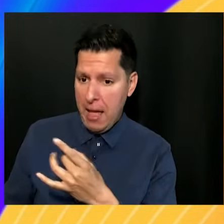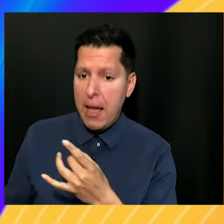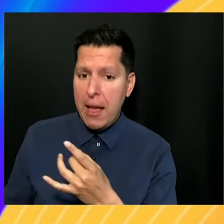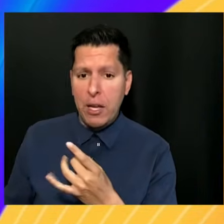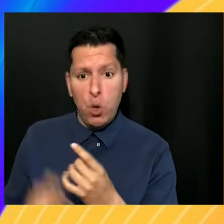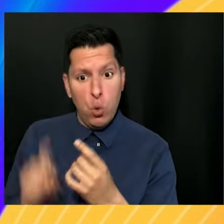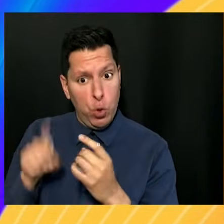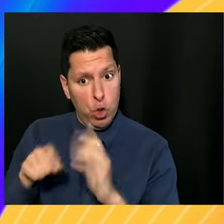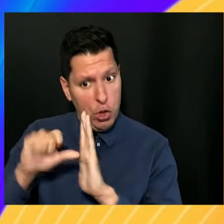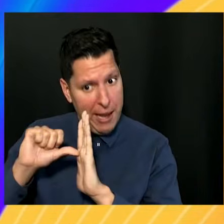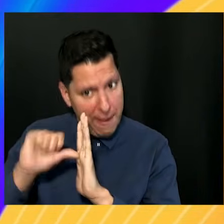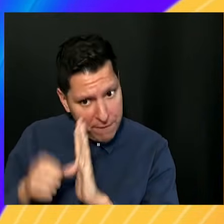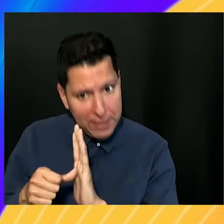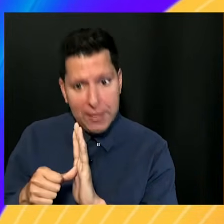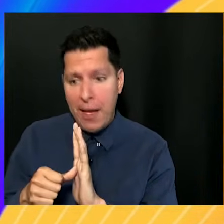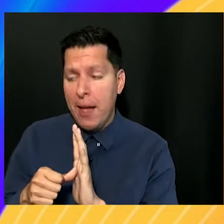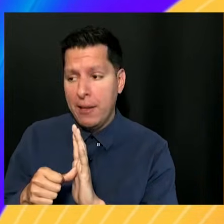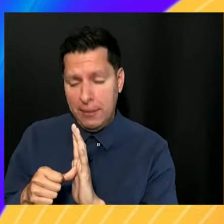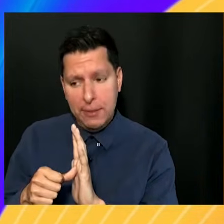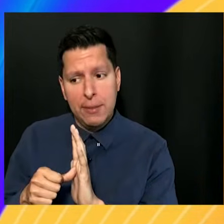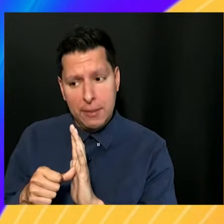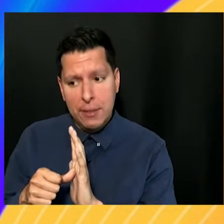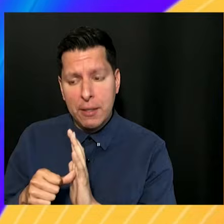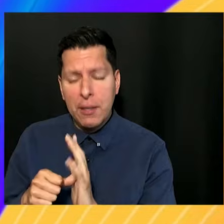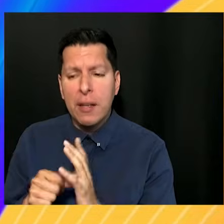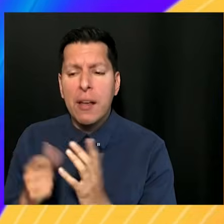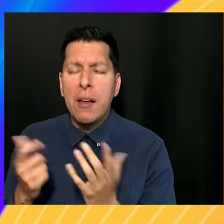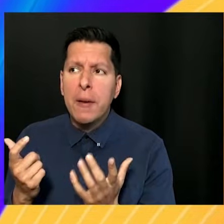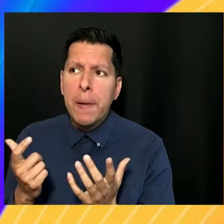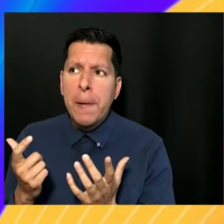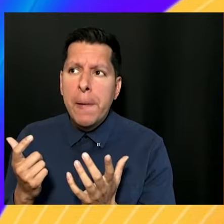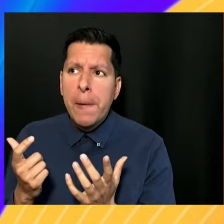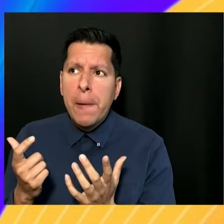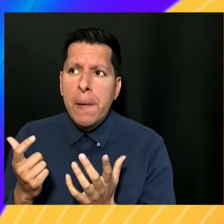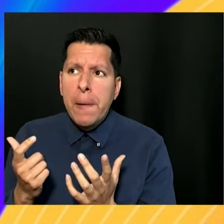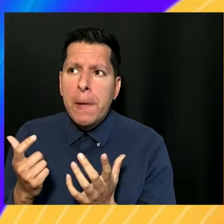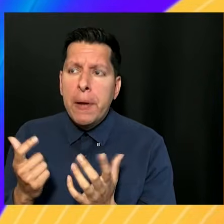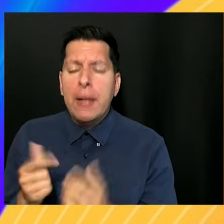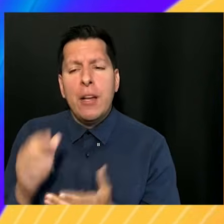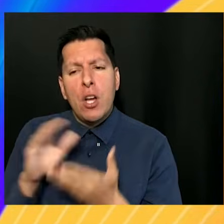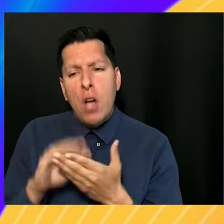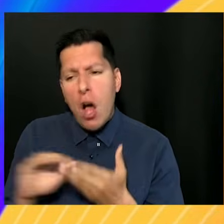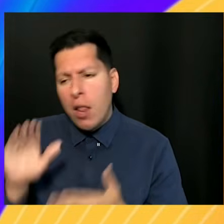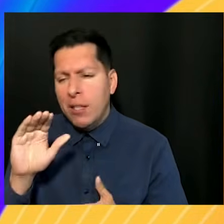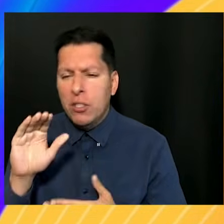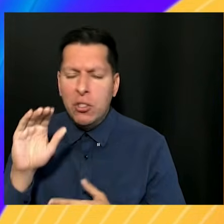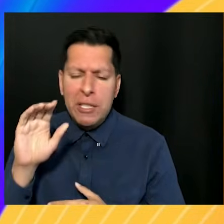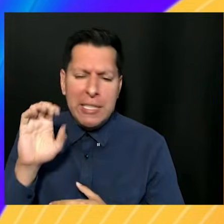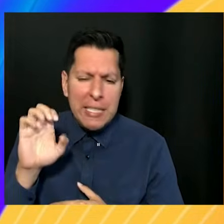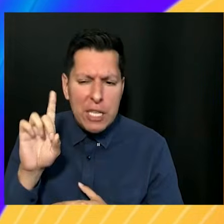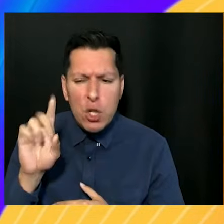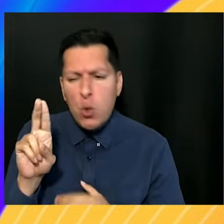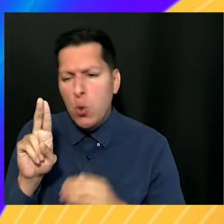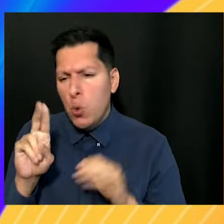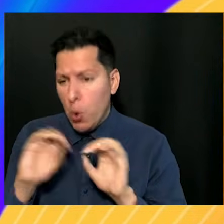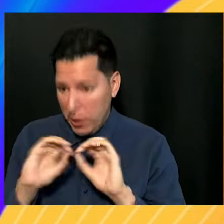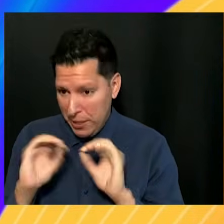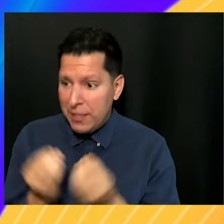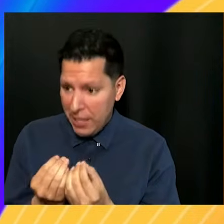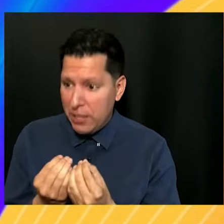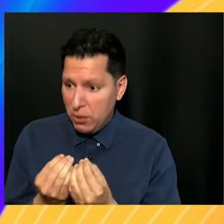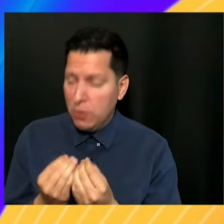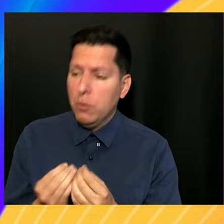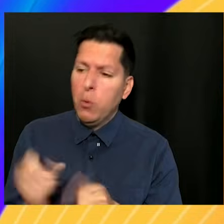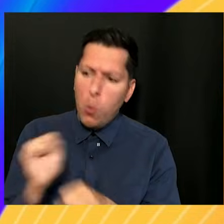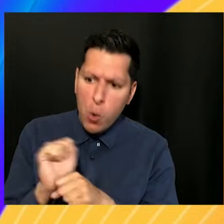stress, as a college or EDU organization is working with Landing Zone Accelerator to